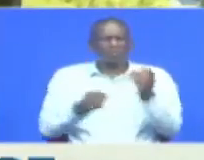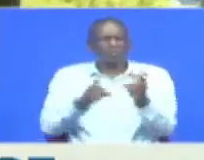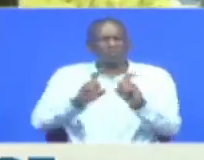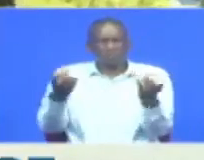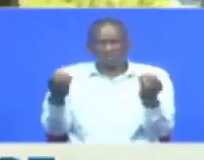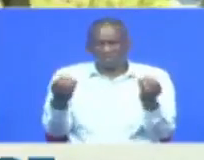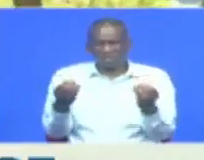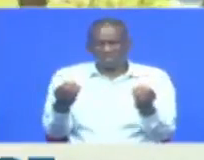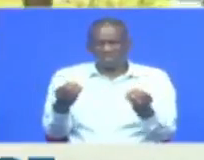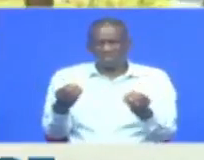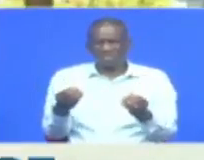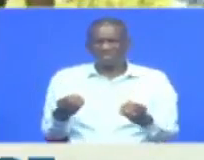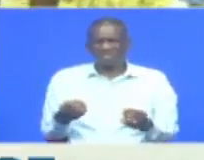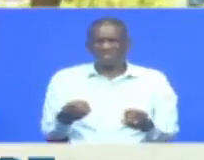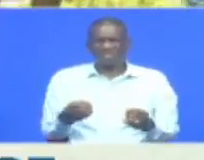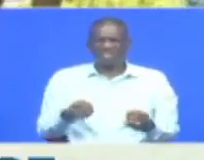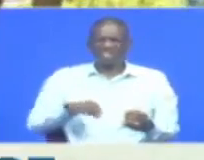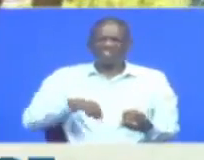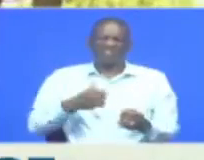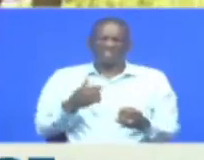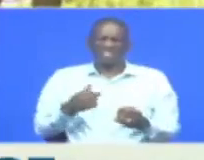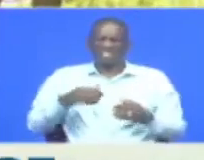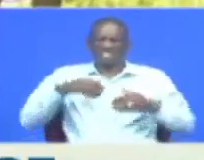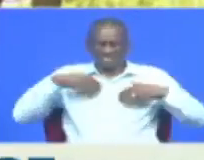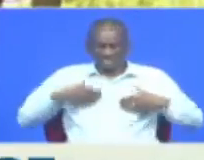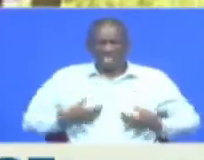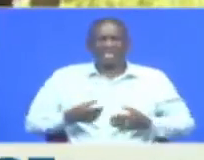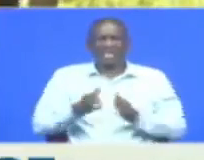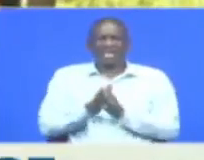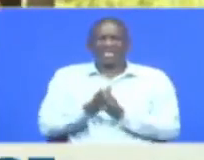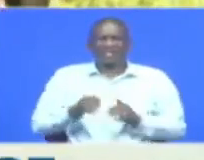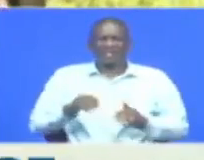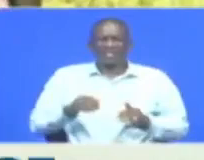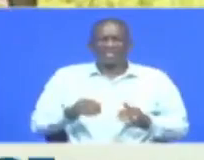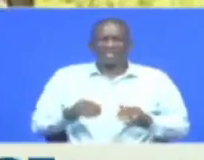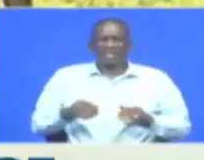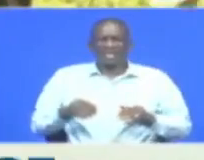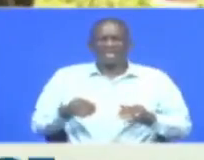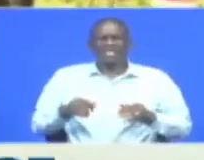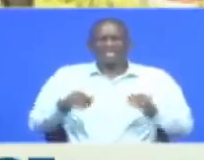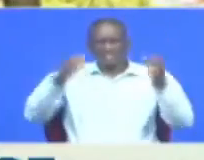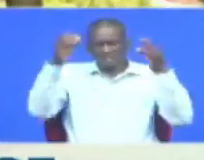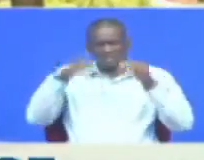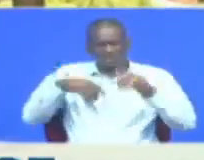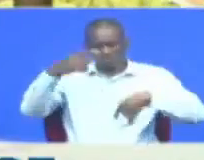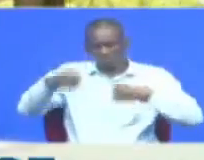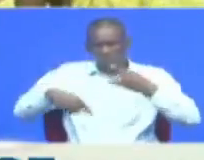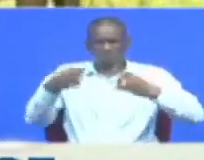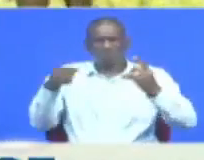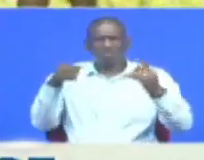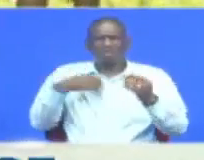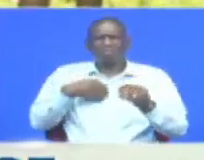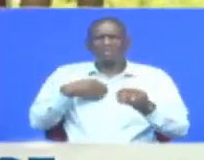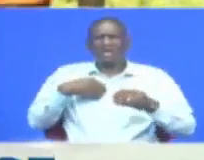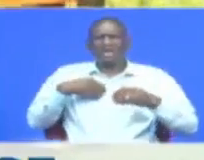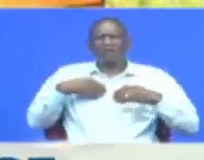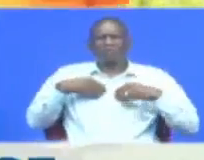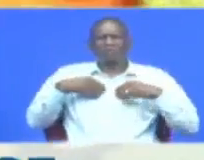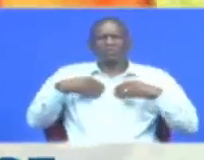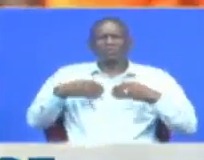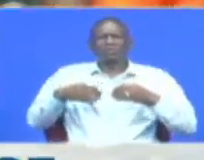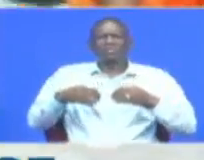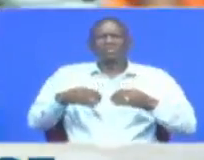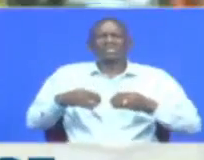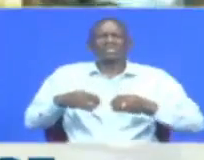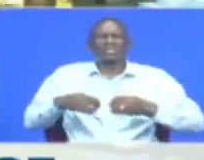nilikuwa nimekatika, lakini nikasema nisikipe hapo, hata bado niendelee. Nilikuwa nimekatika kabisa, sikuwa na expect